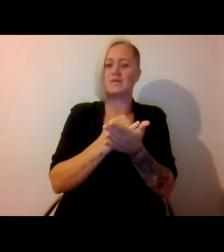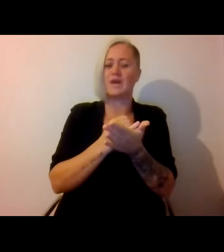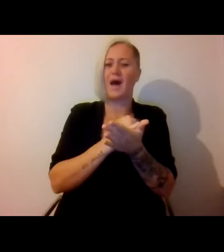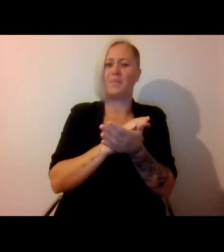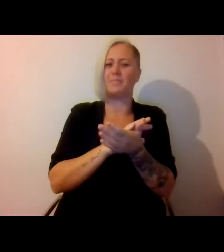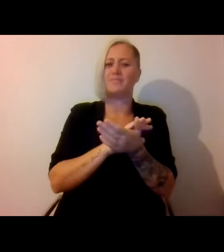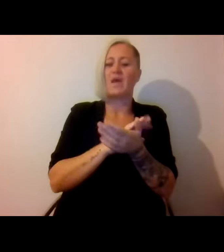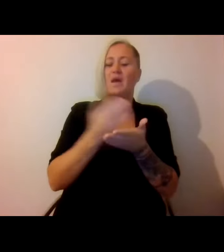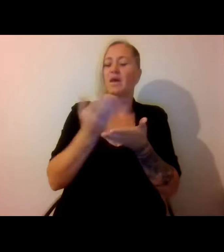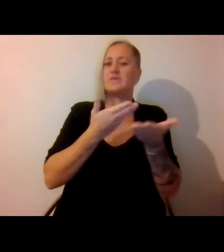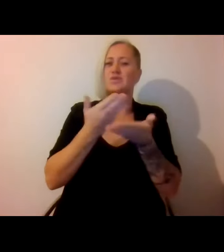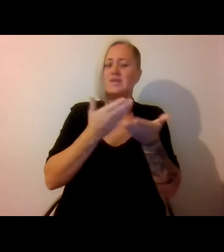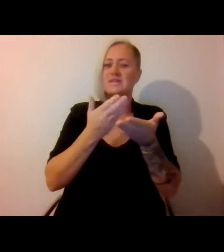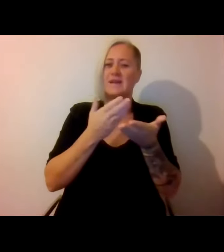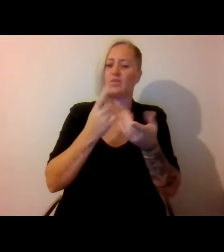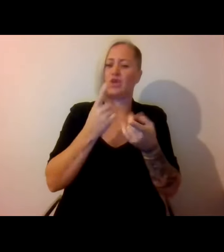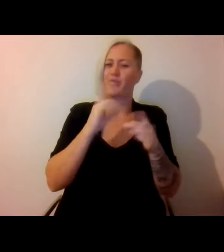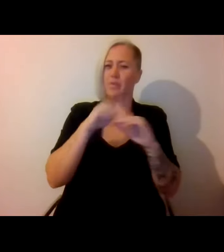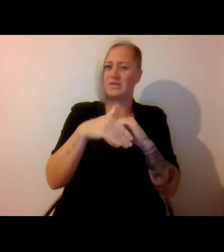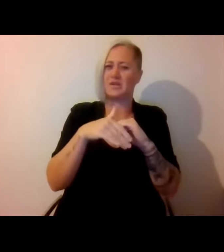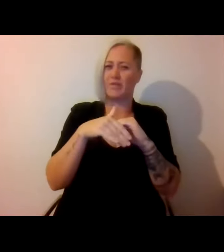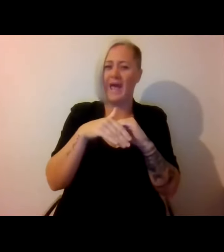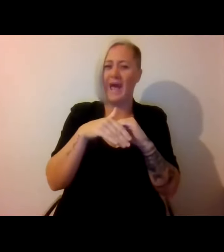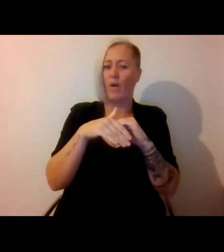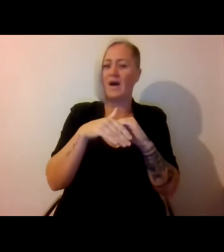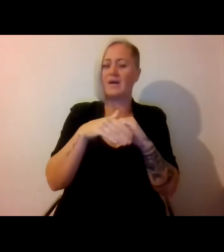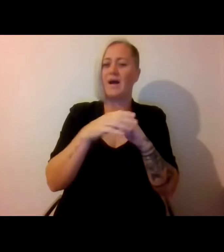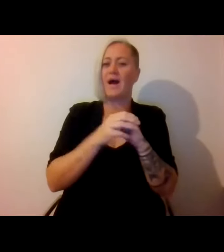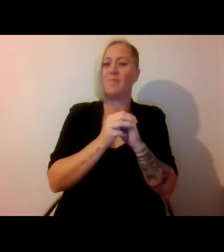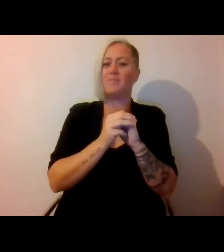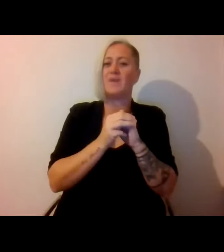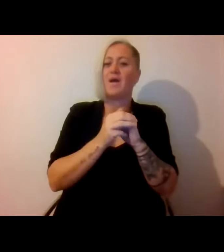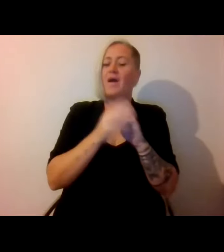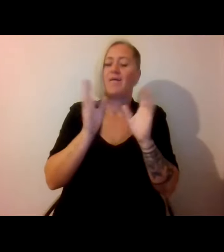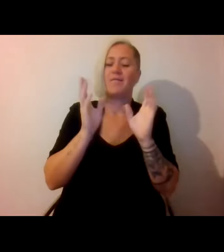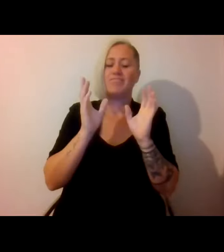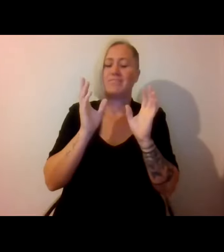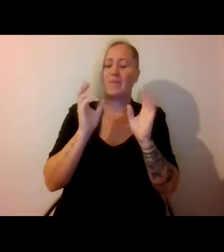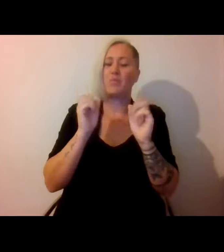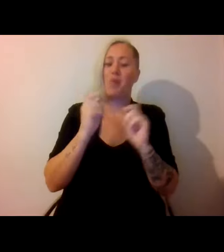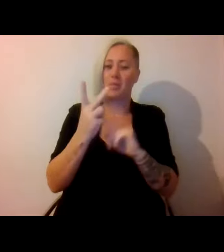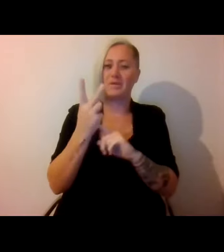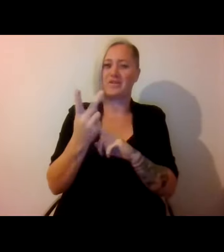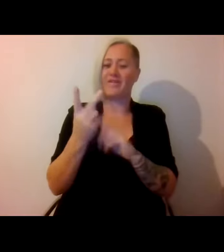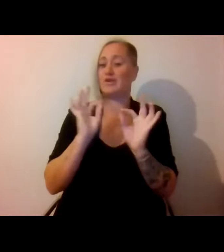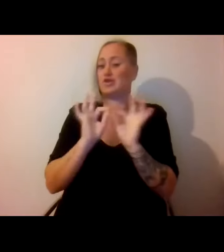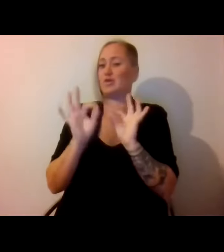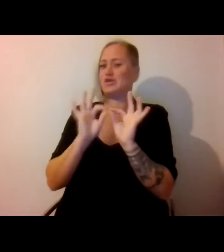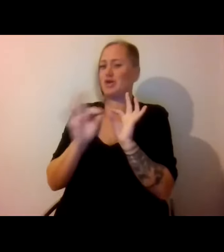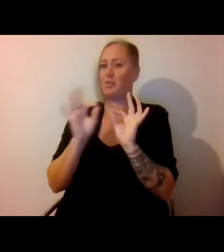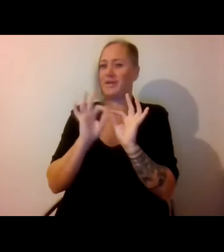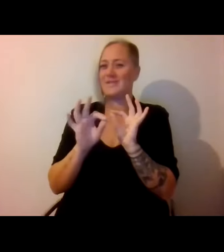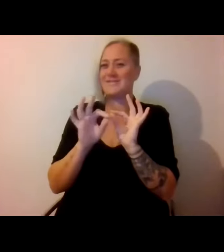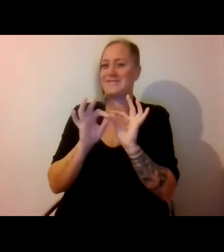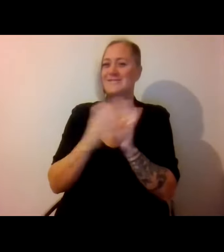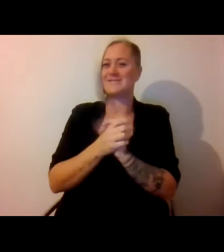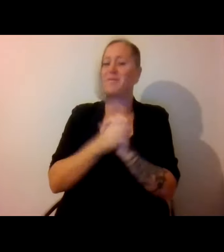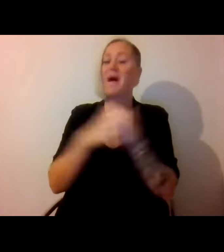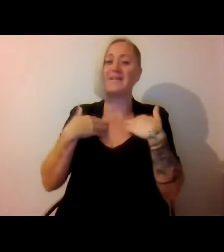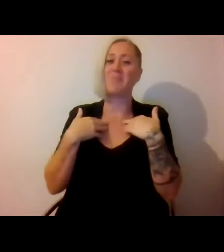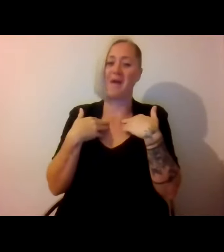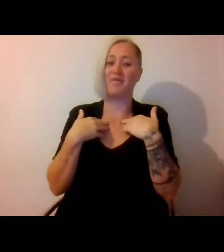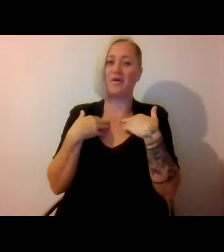fault, because we sort of discussed we go for probably just over an hour. We probably should have had 2